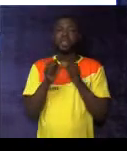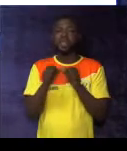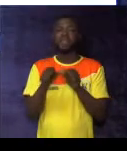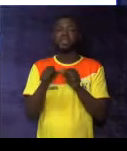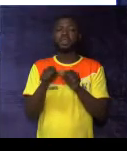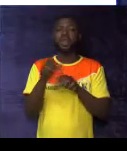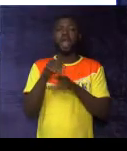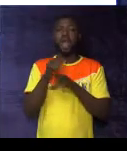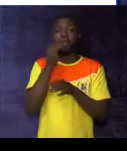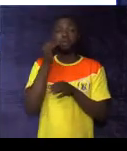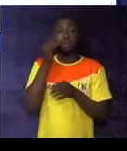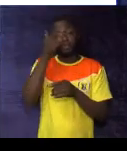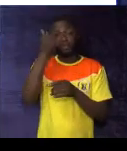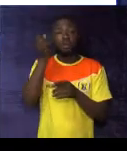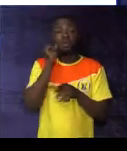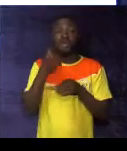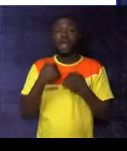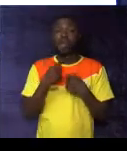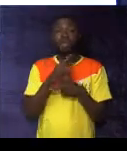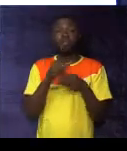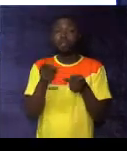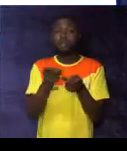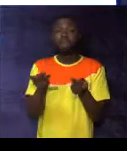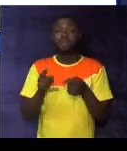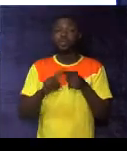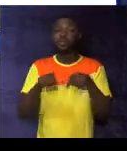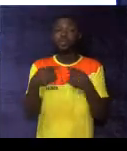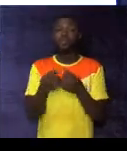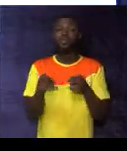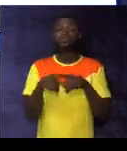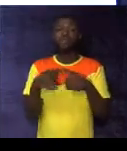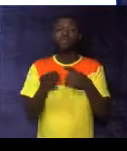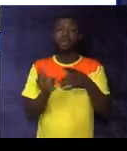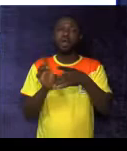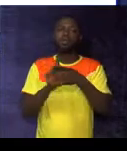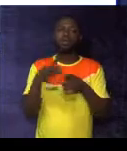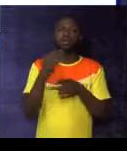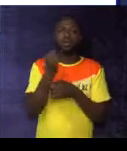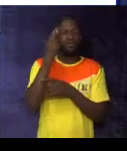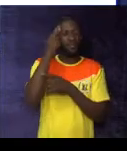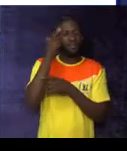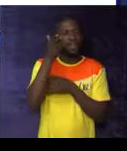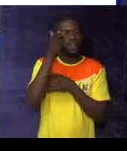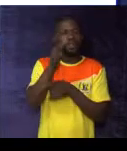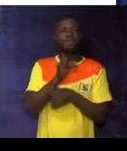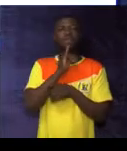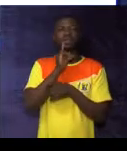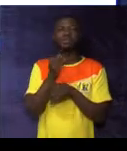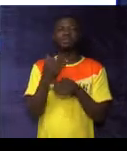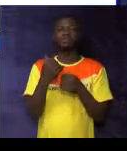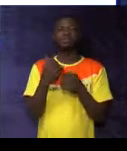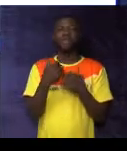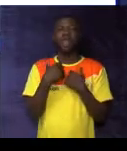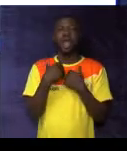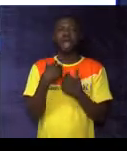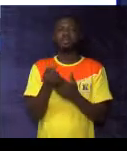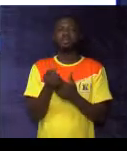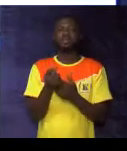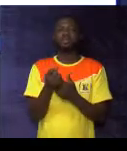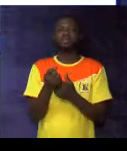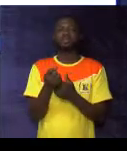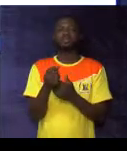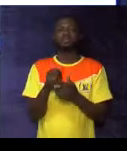home as she had no place to go. So the conjunction of cause or reason there is as.